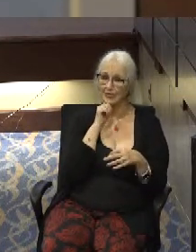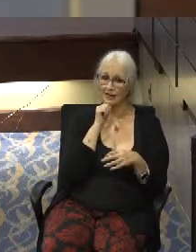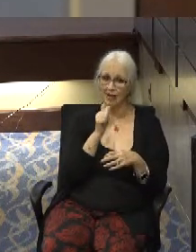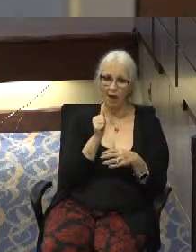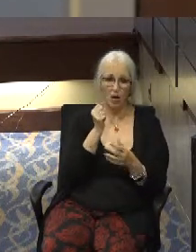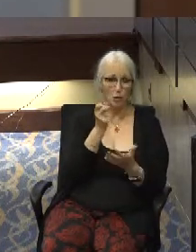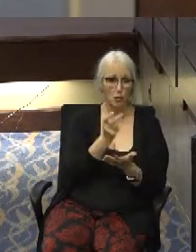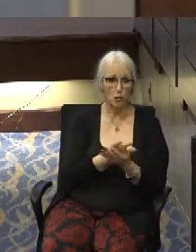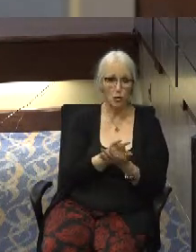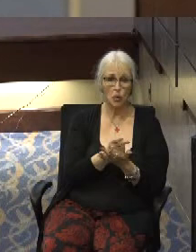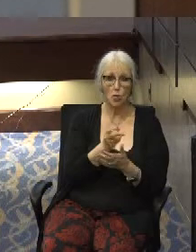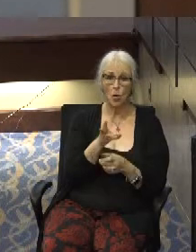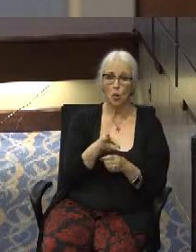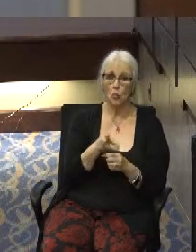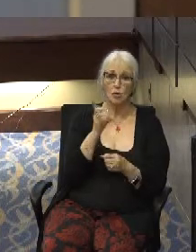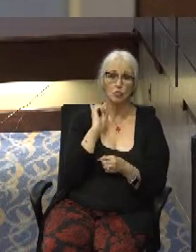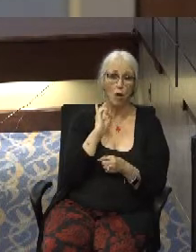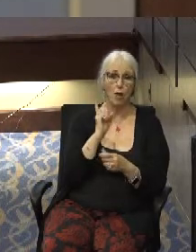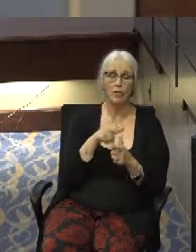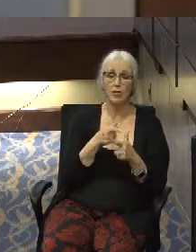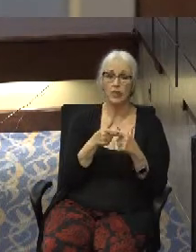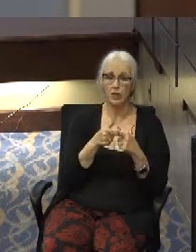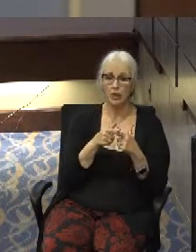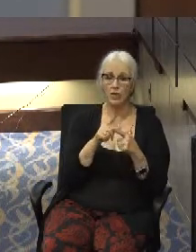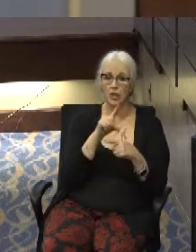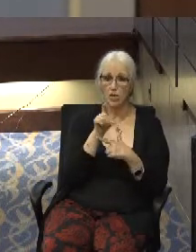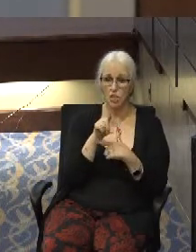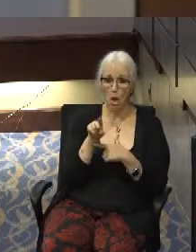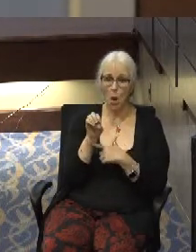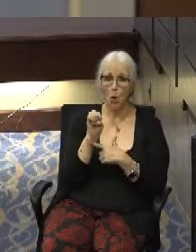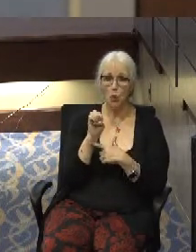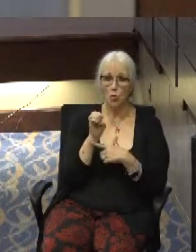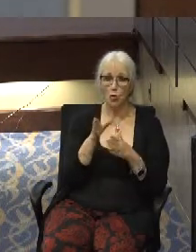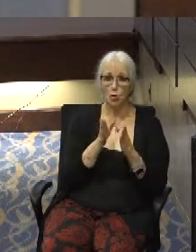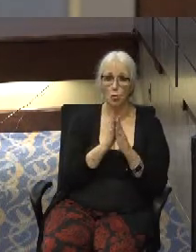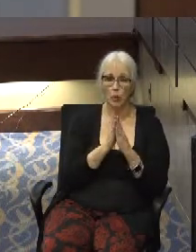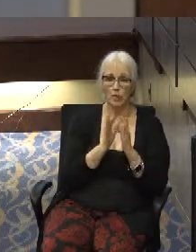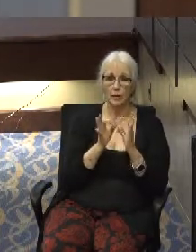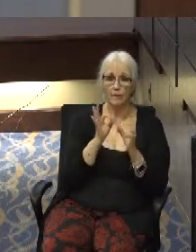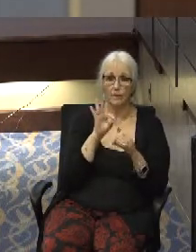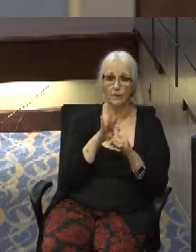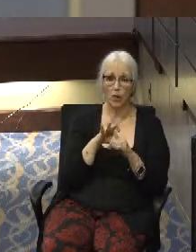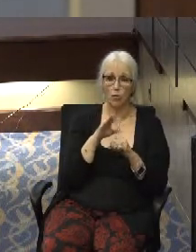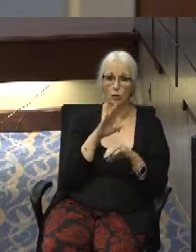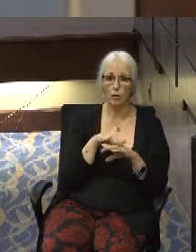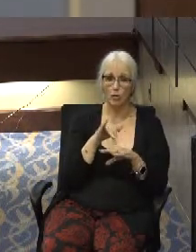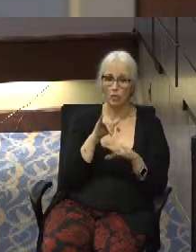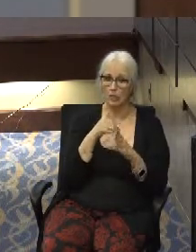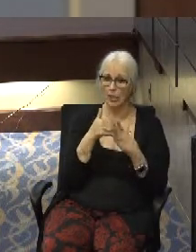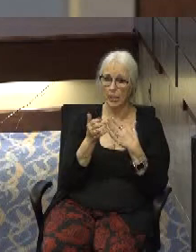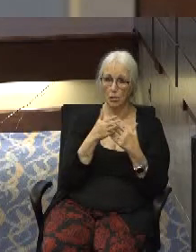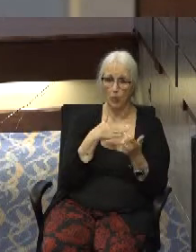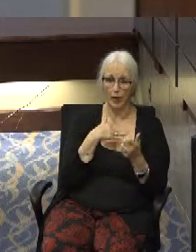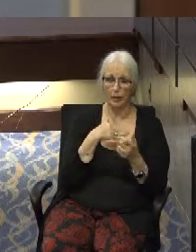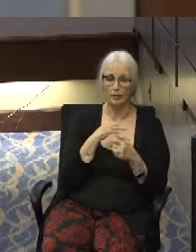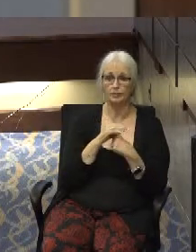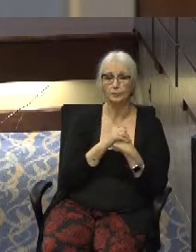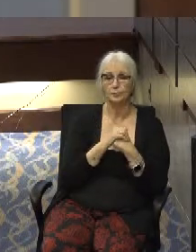approve the withdrawal, then council would consider the zoning request and could vote on the zoning request. Thank you.